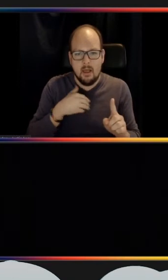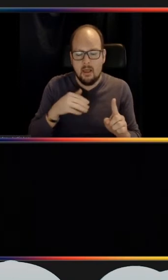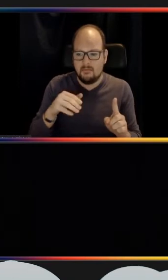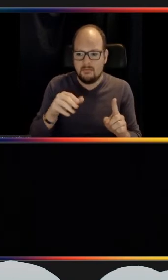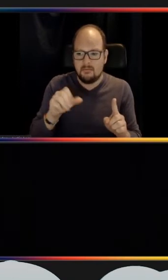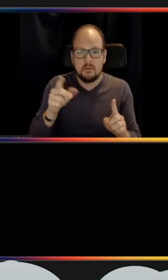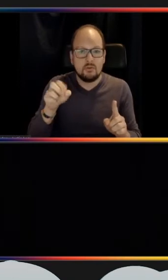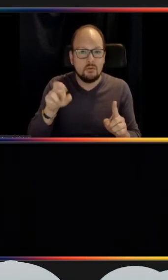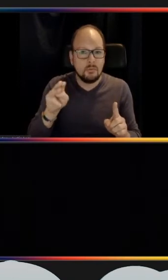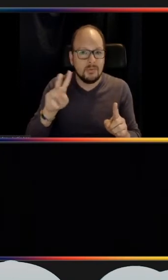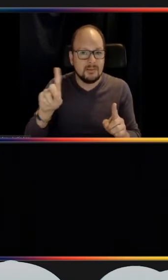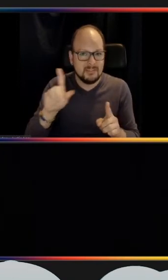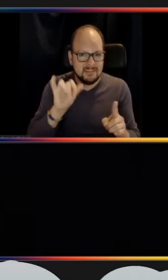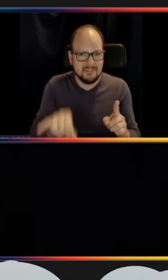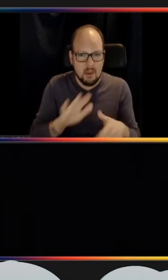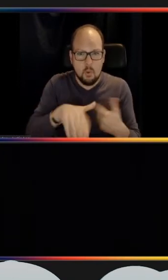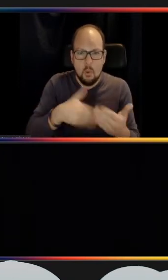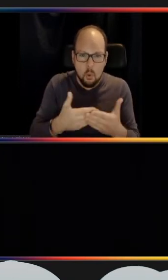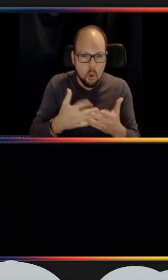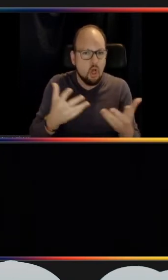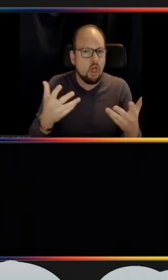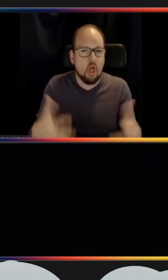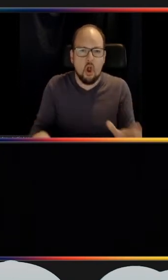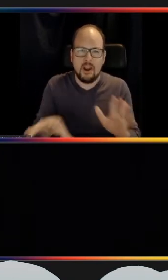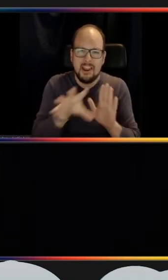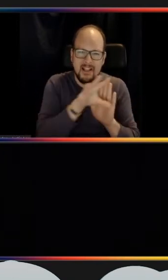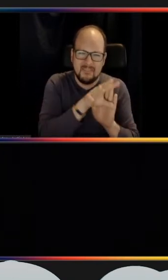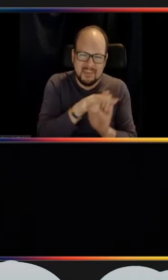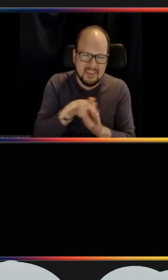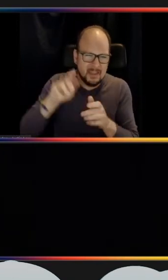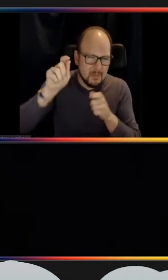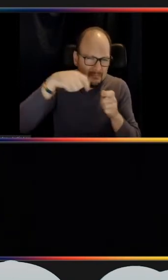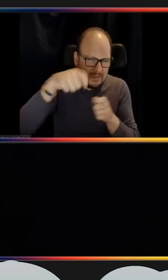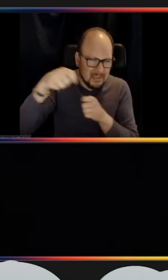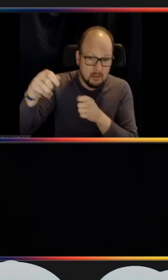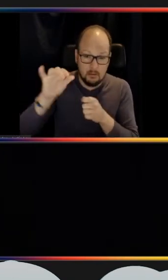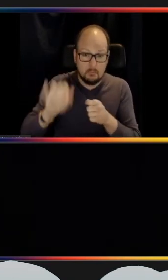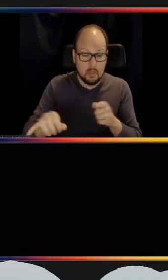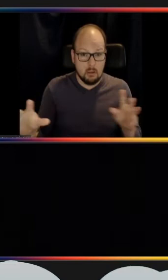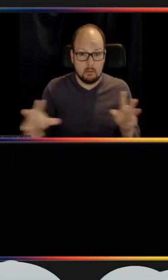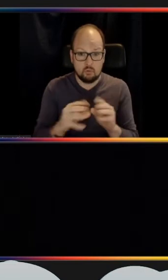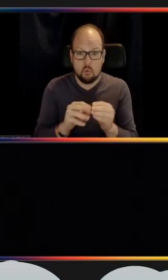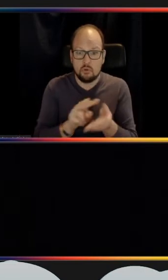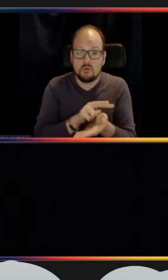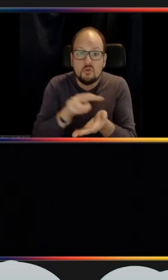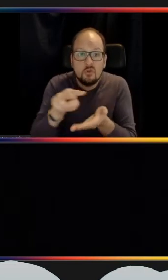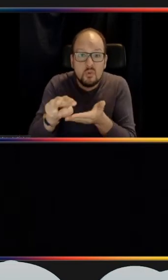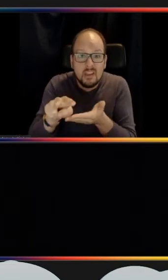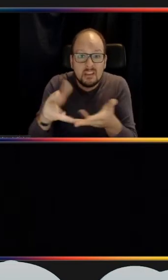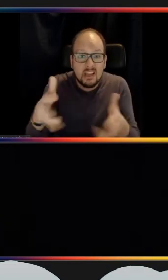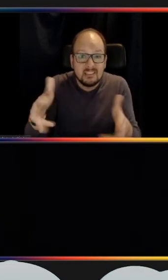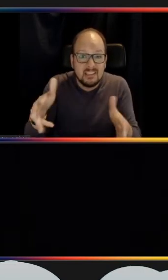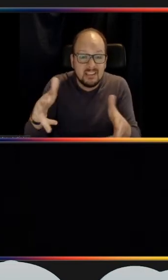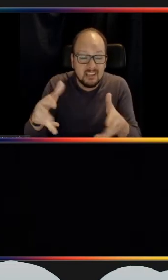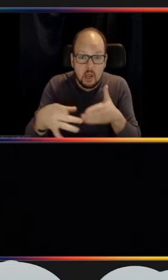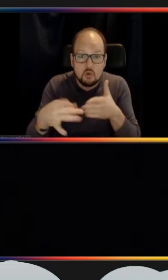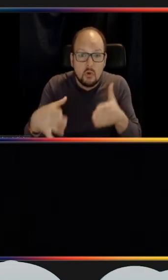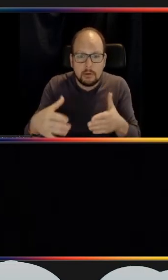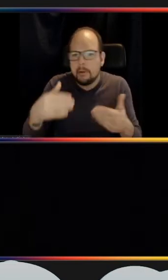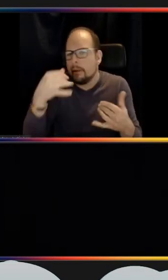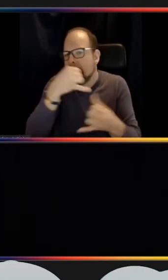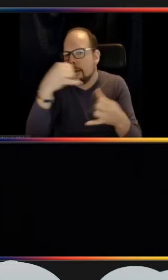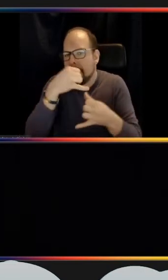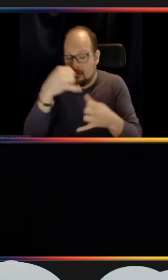project for the producers. We filmed an entire horror movie in 2 weeks, what? Which is crazy. That's